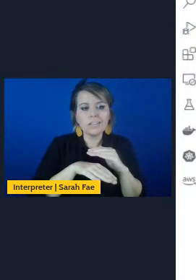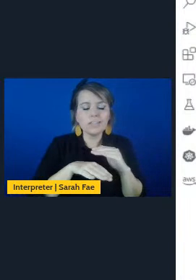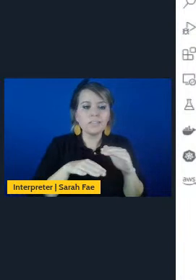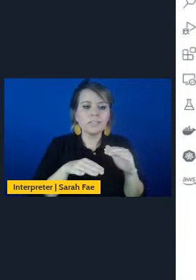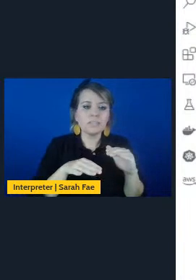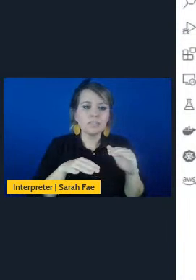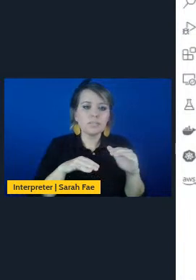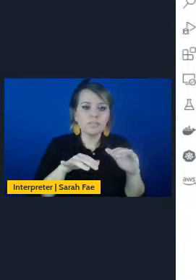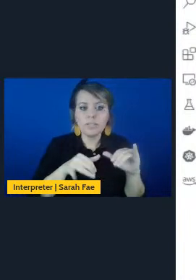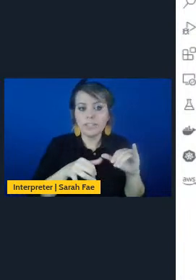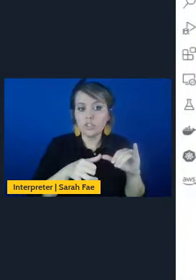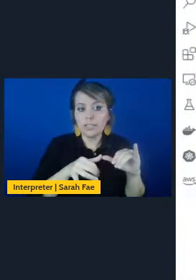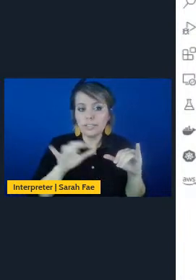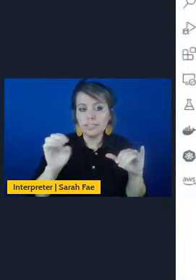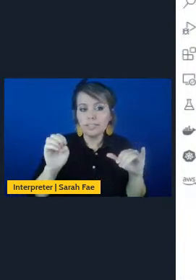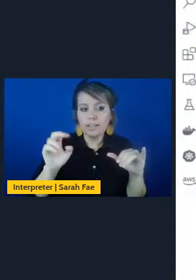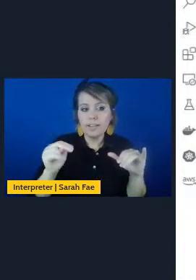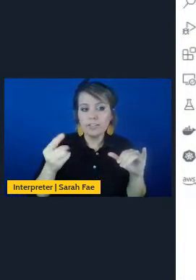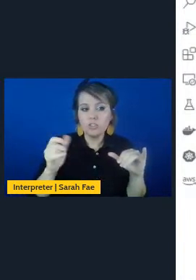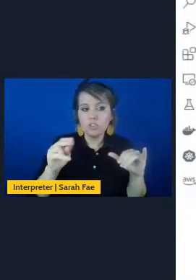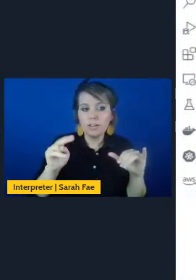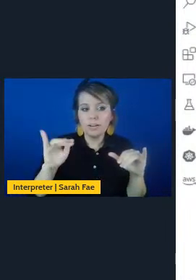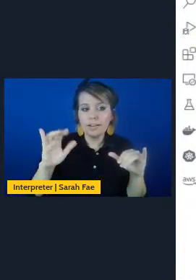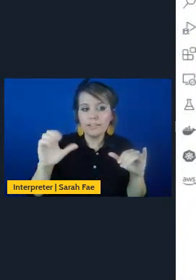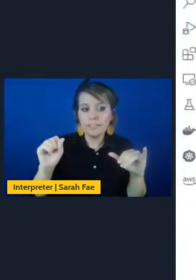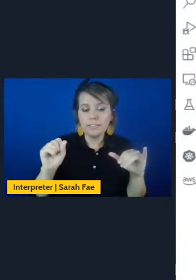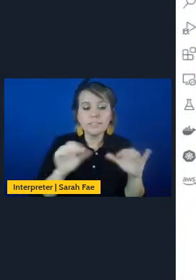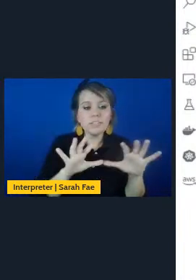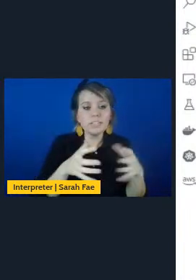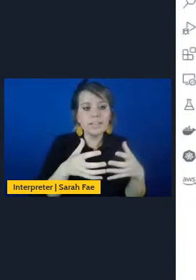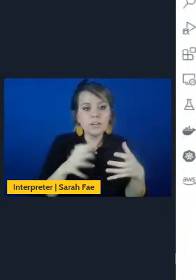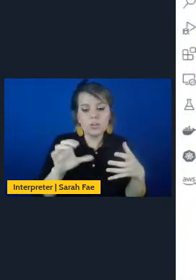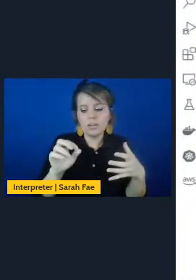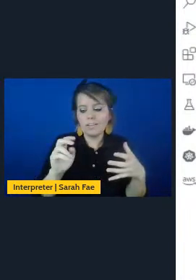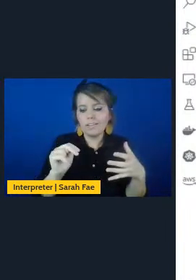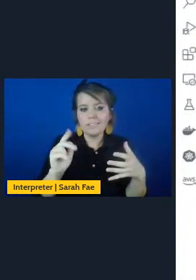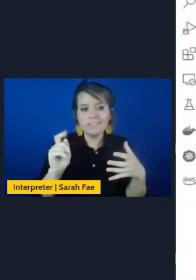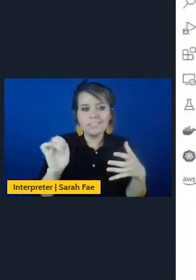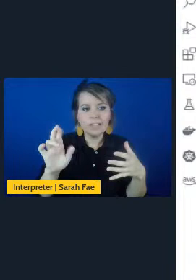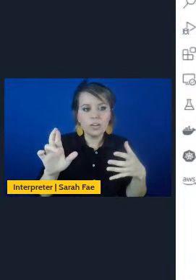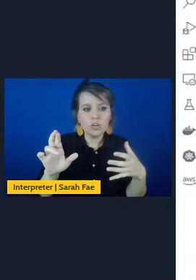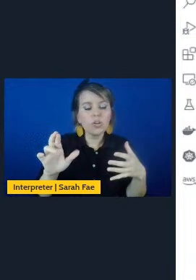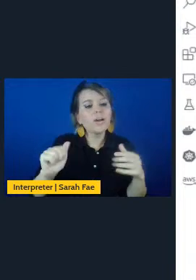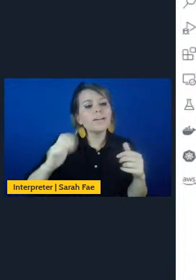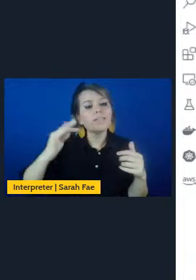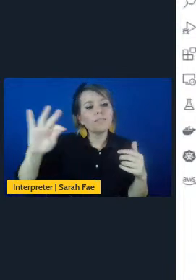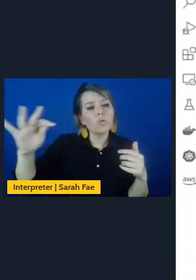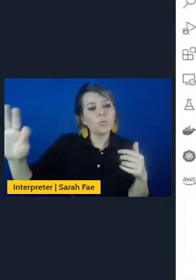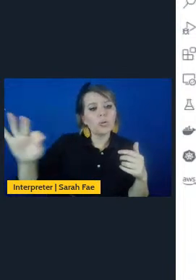Nginx container, I can use port forwarding here. So